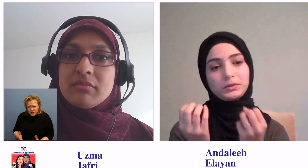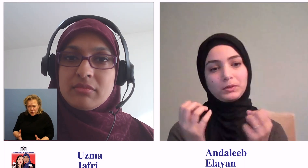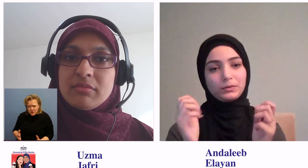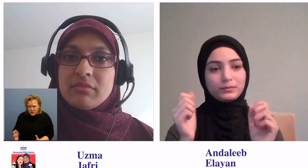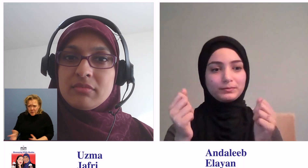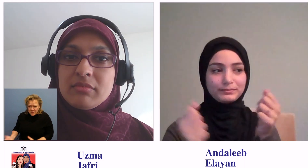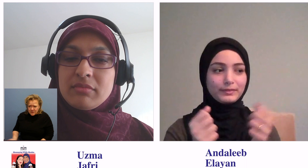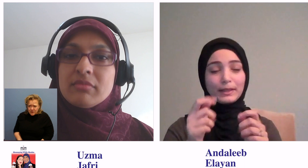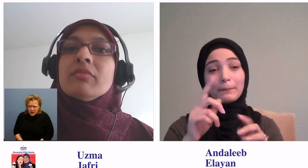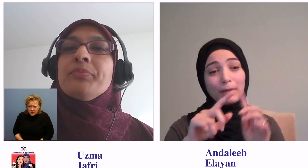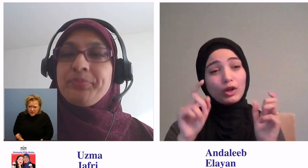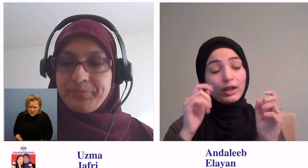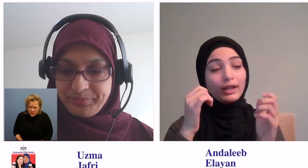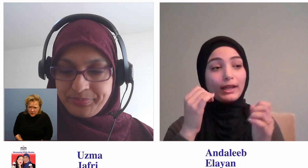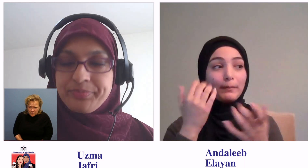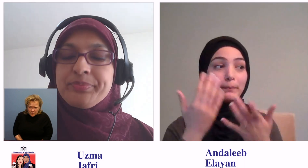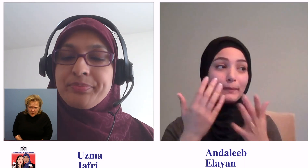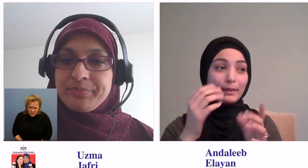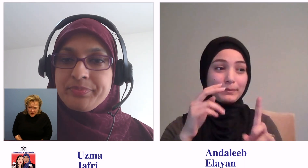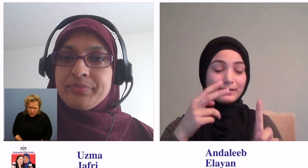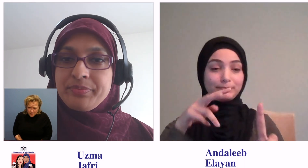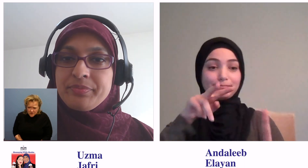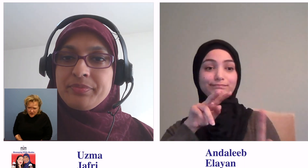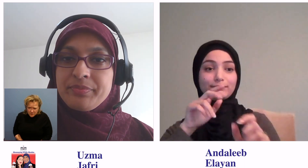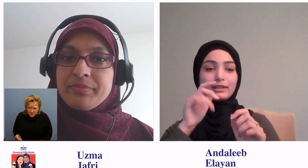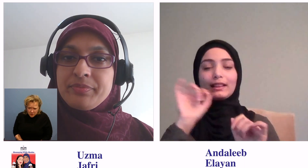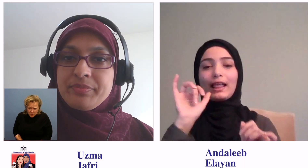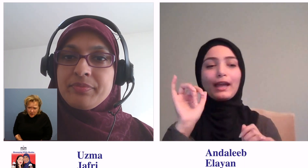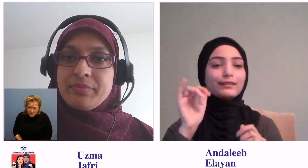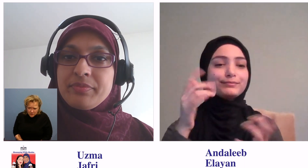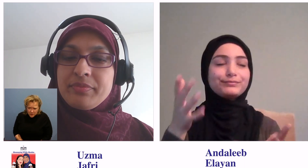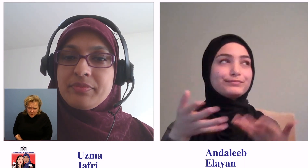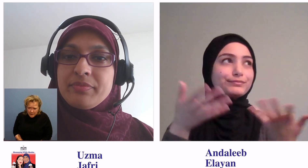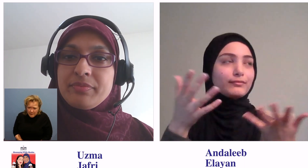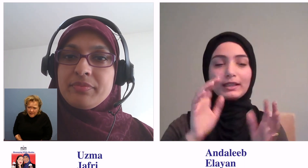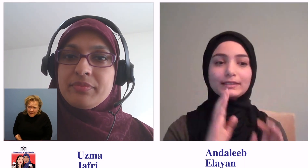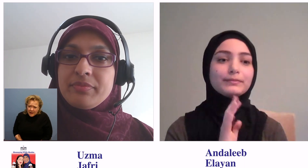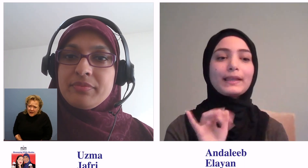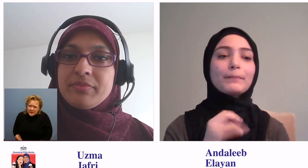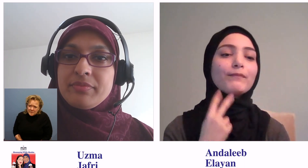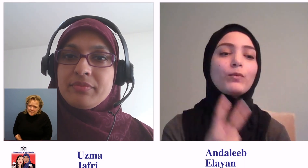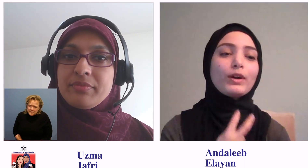interpreters or interpreters from the different countries where the, you know, groups of deaf people are coming from.